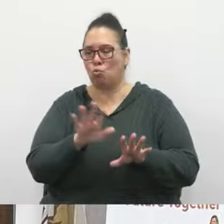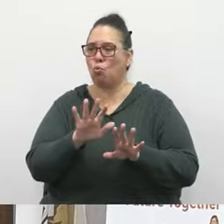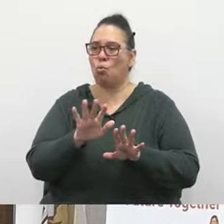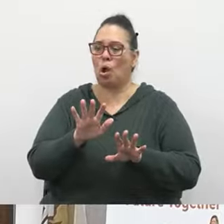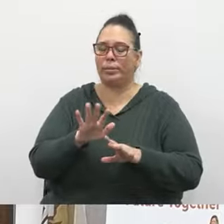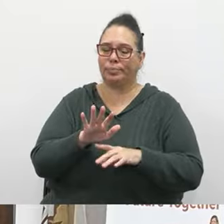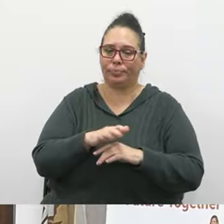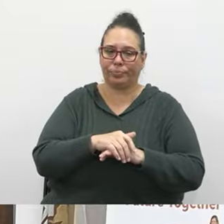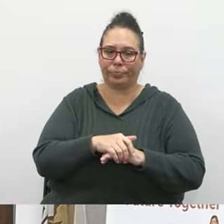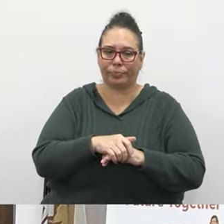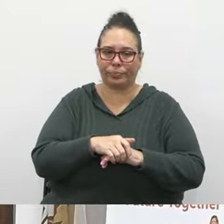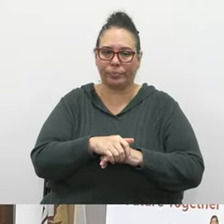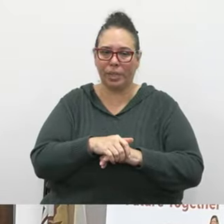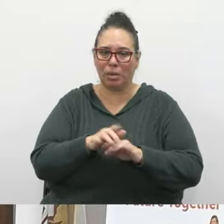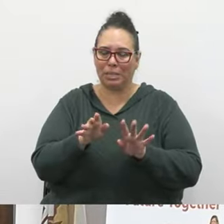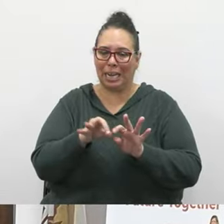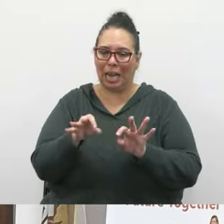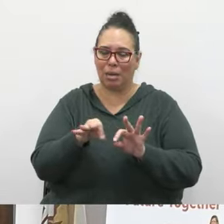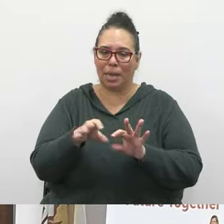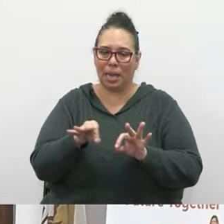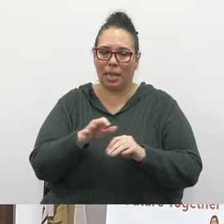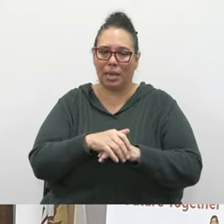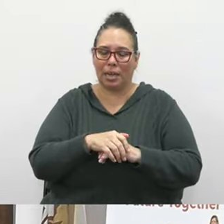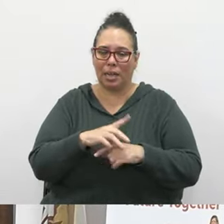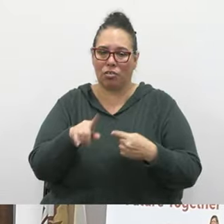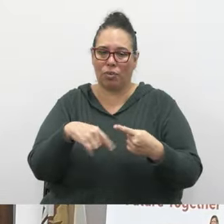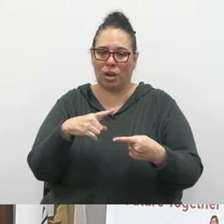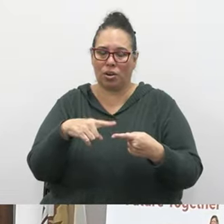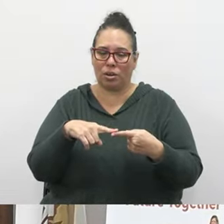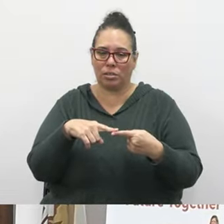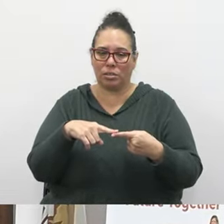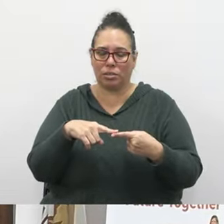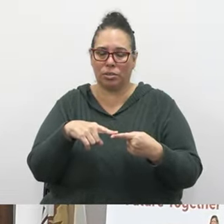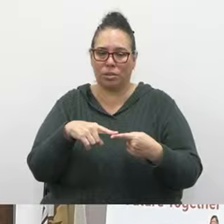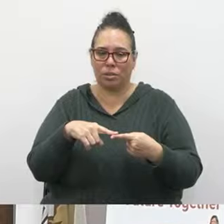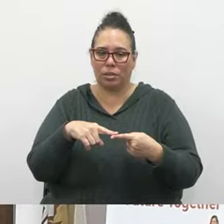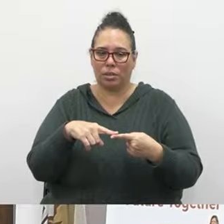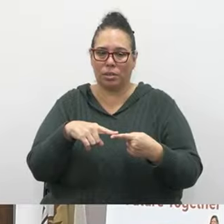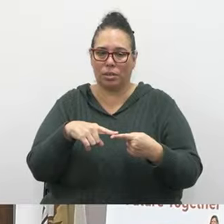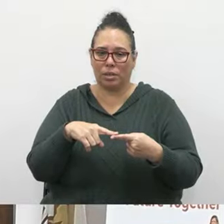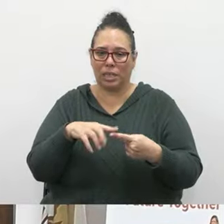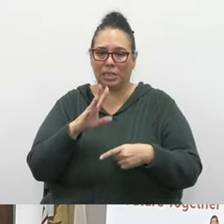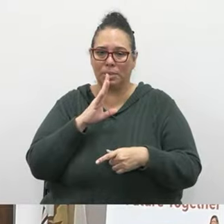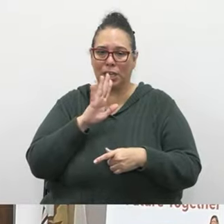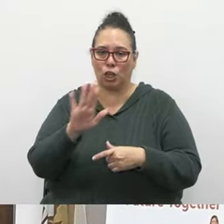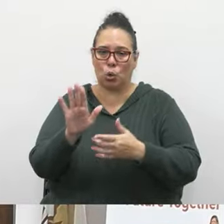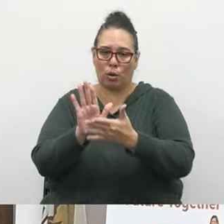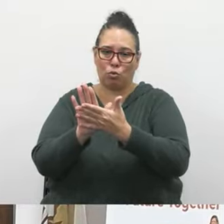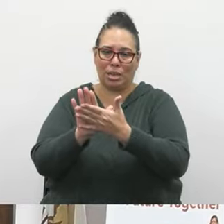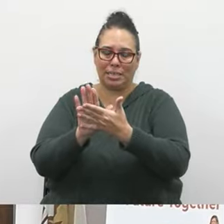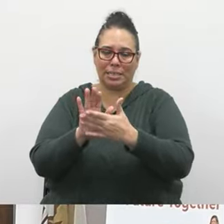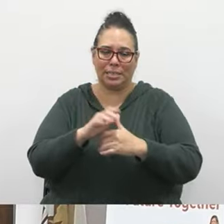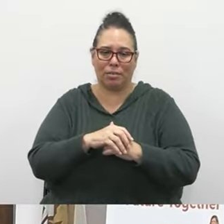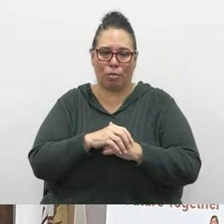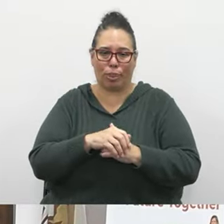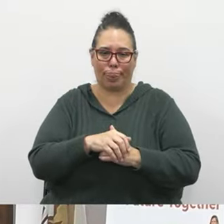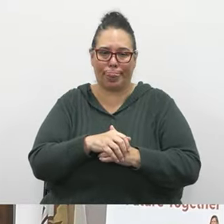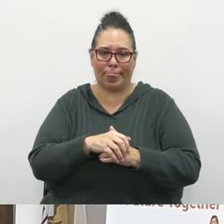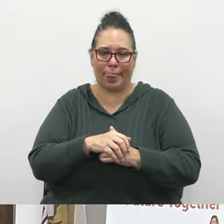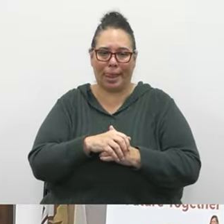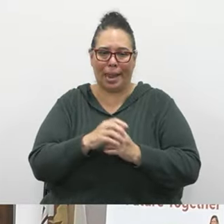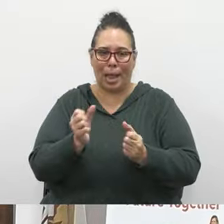to comment on, in regards to really just speaking your praises in regards to